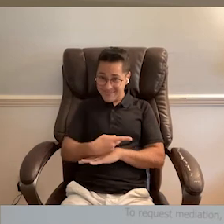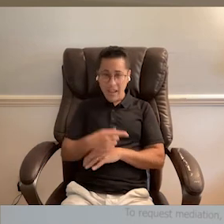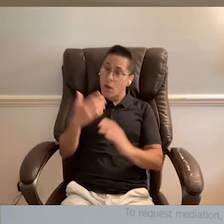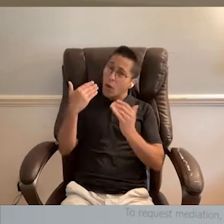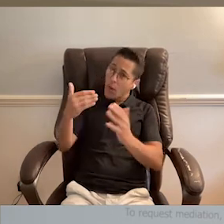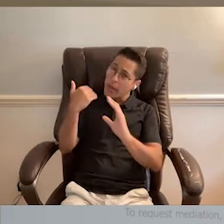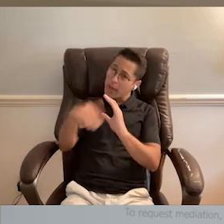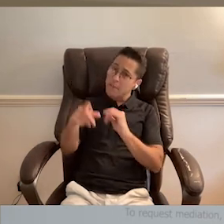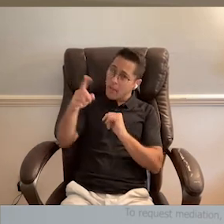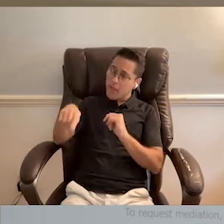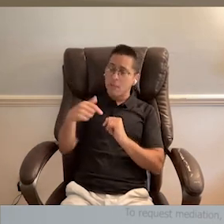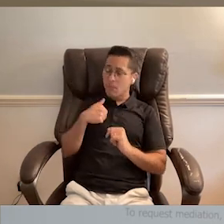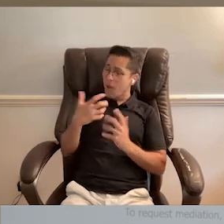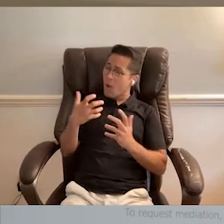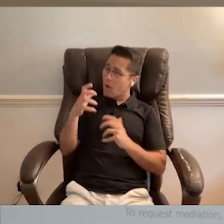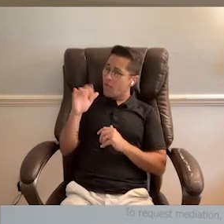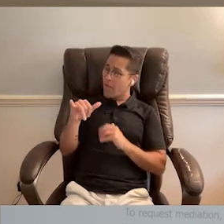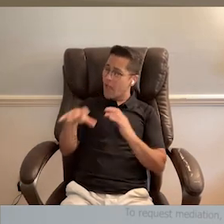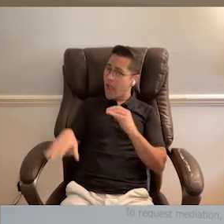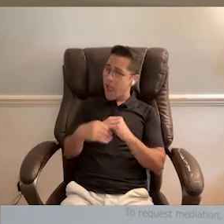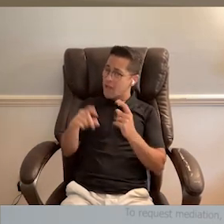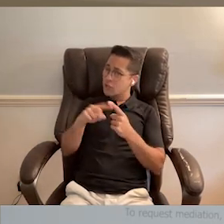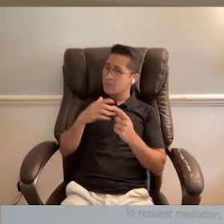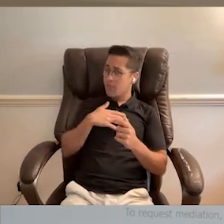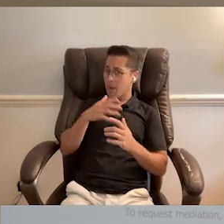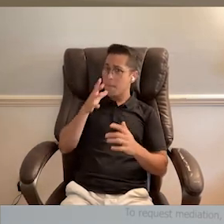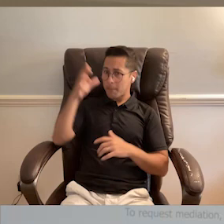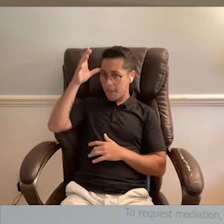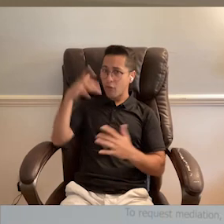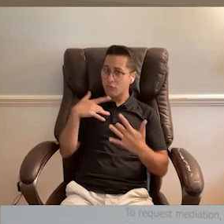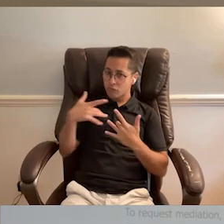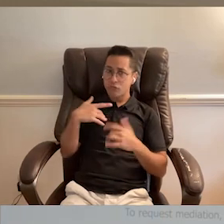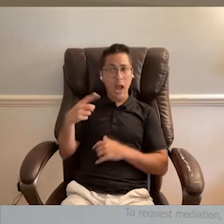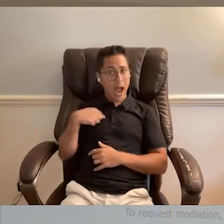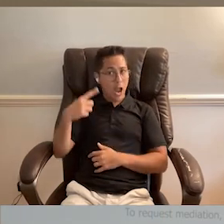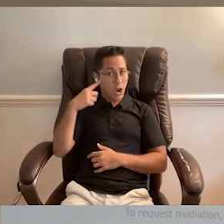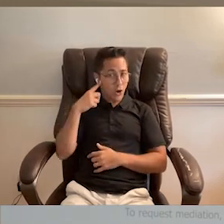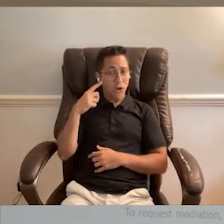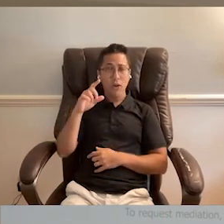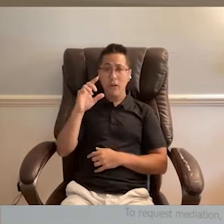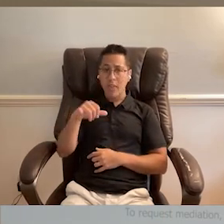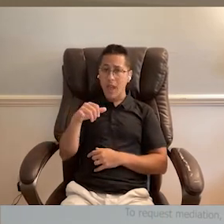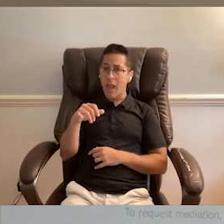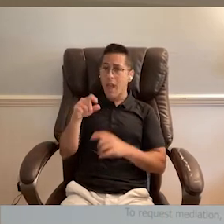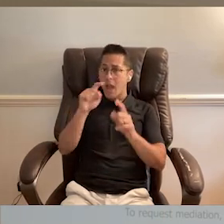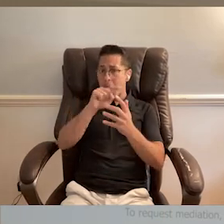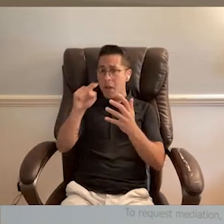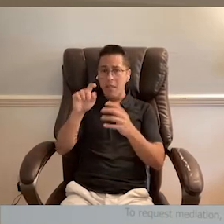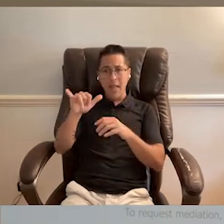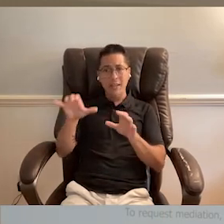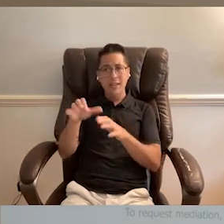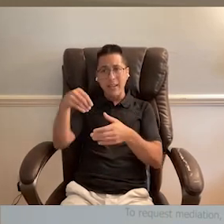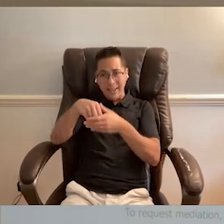like this added to my parent concerns. I heard that X, Y, and Z is done in the schools because it's